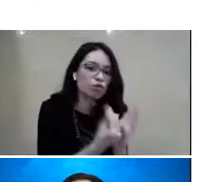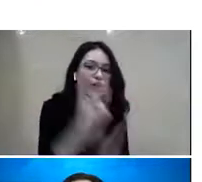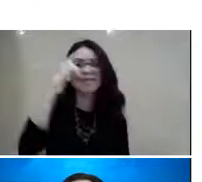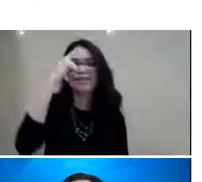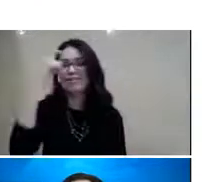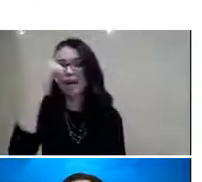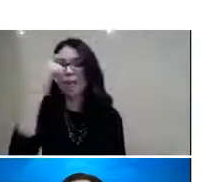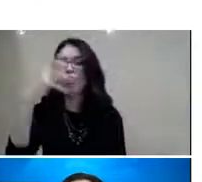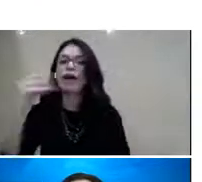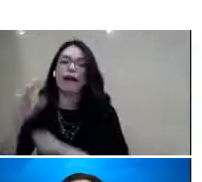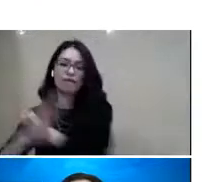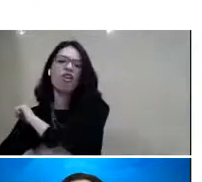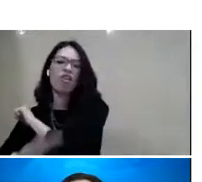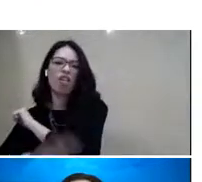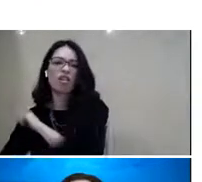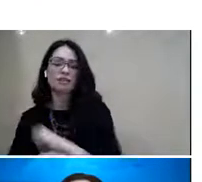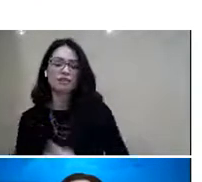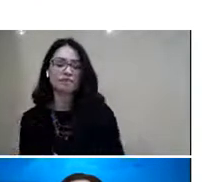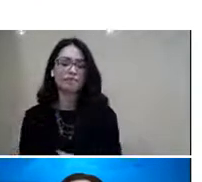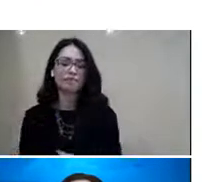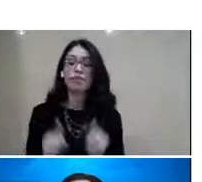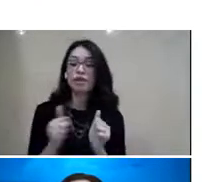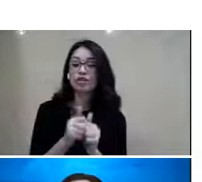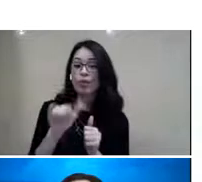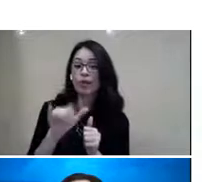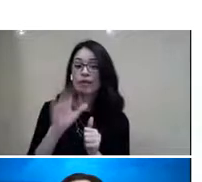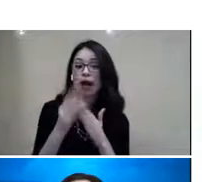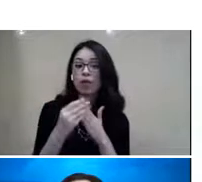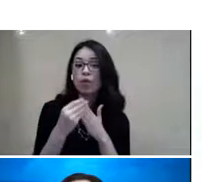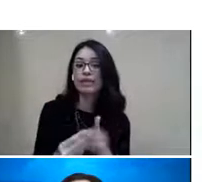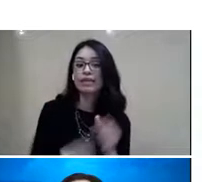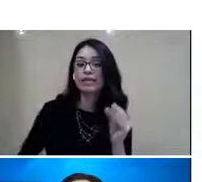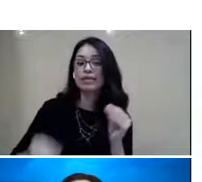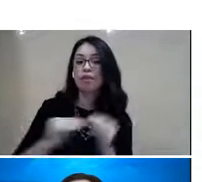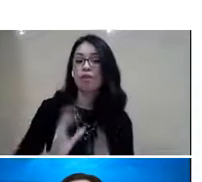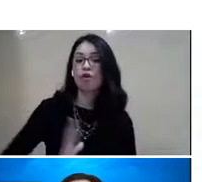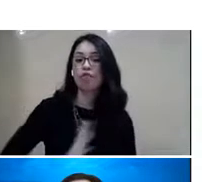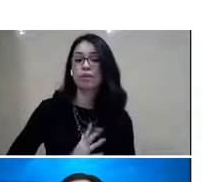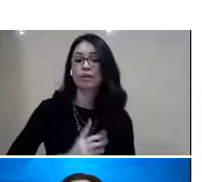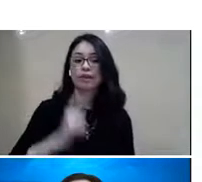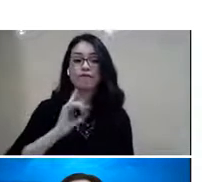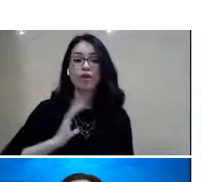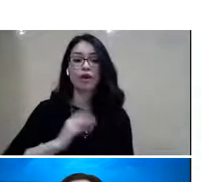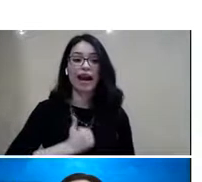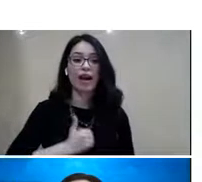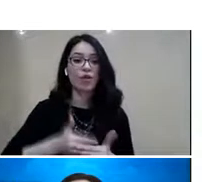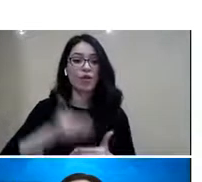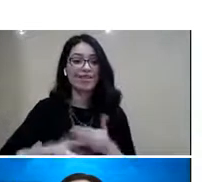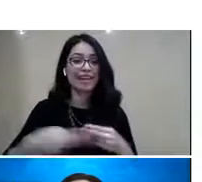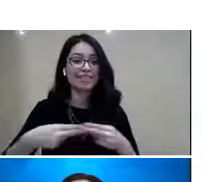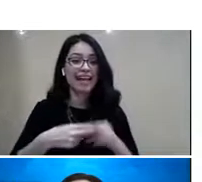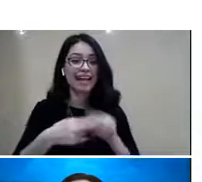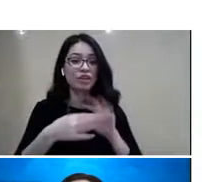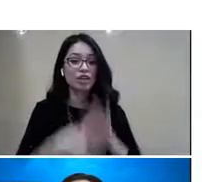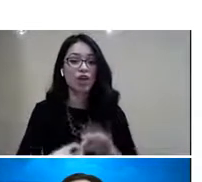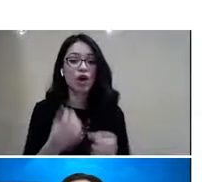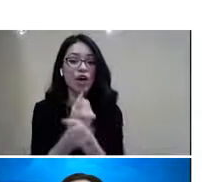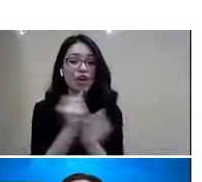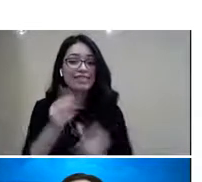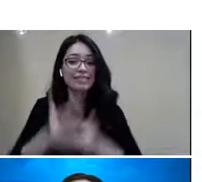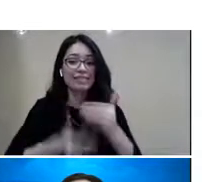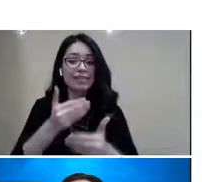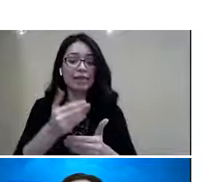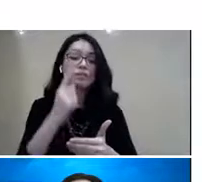fall. With that, I'll lead us in more formally, next slide, please, to our safe steps to safe schools in